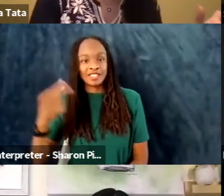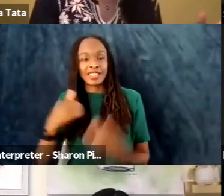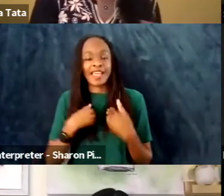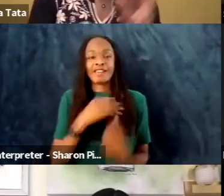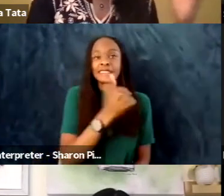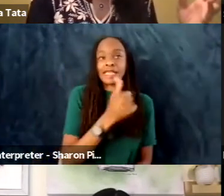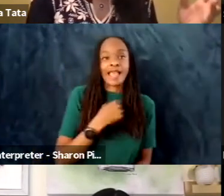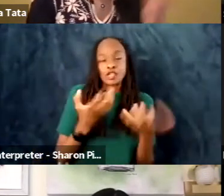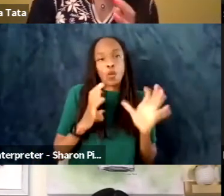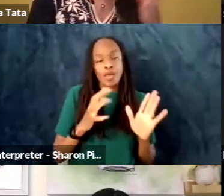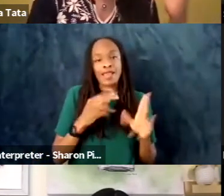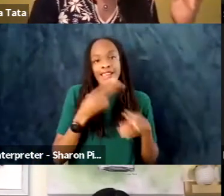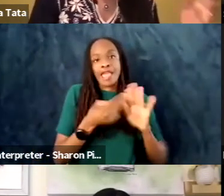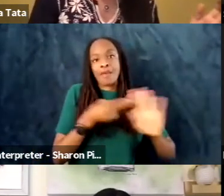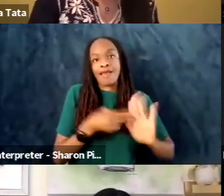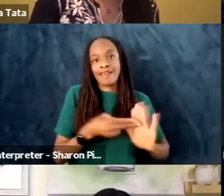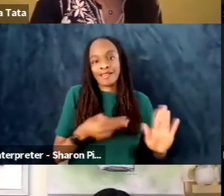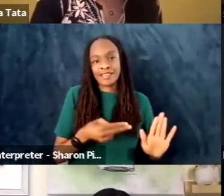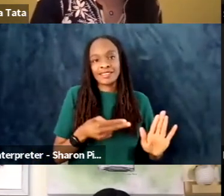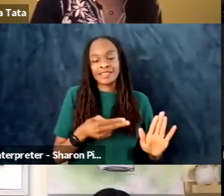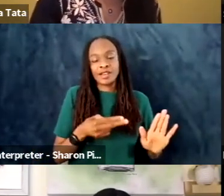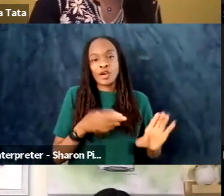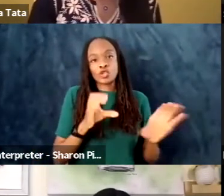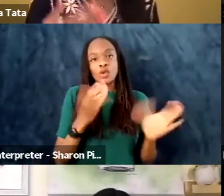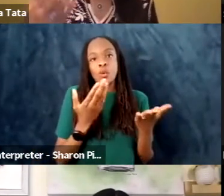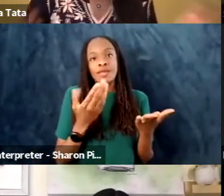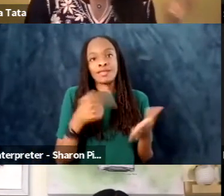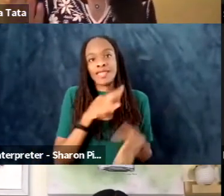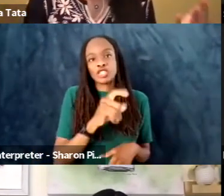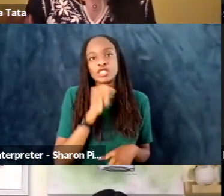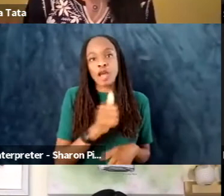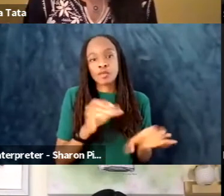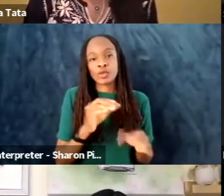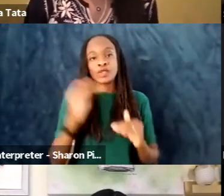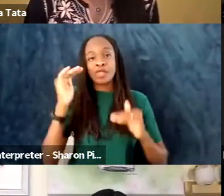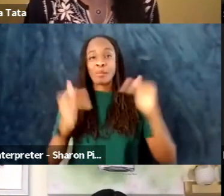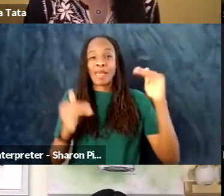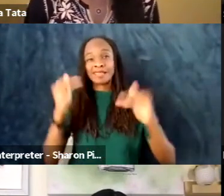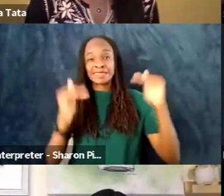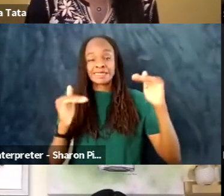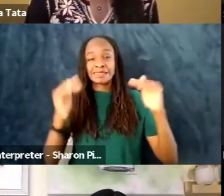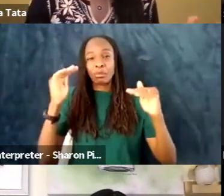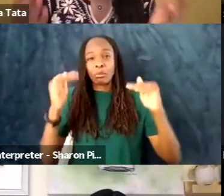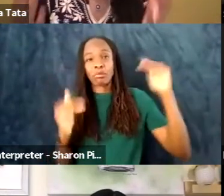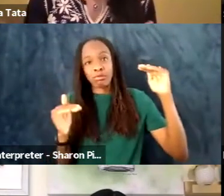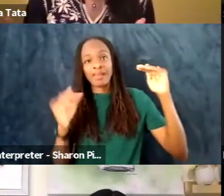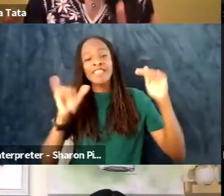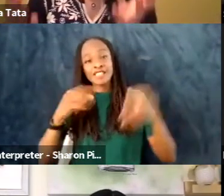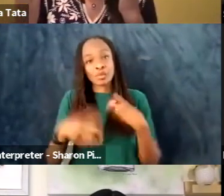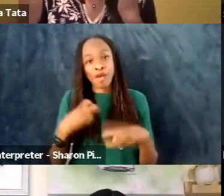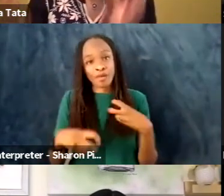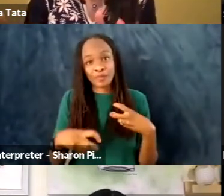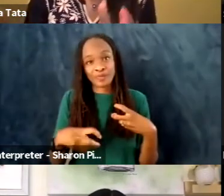brands, who are doing what they should not be doing. So the balance is where the problem is. It is not